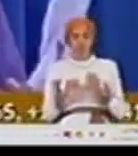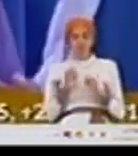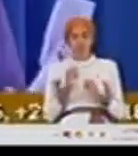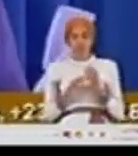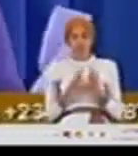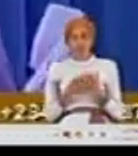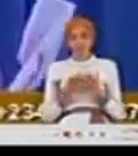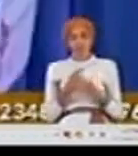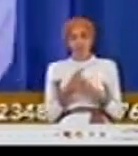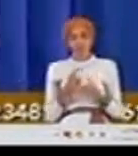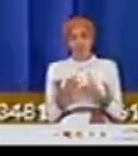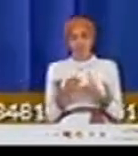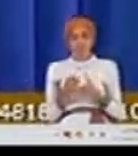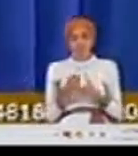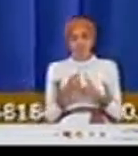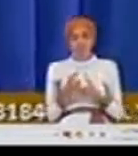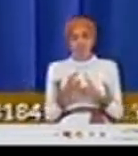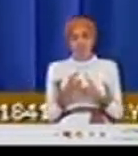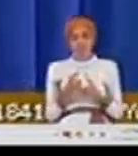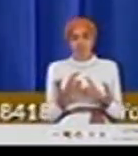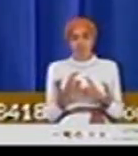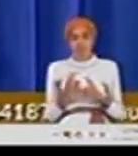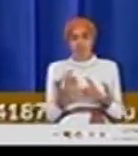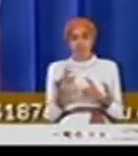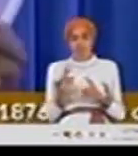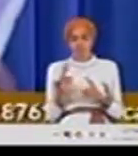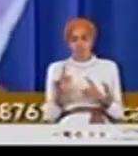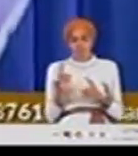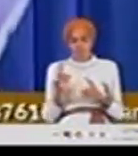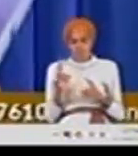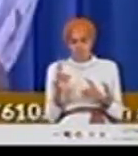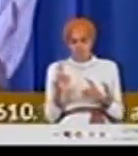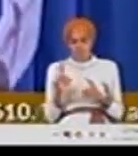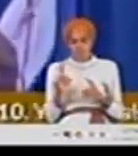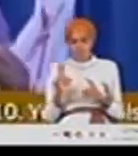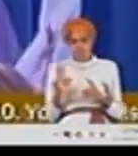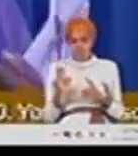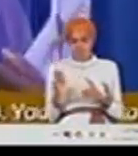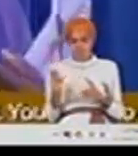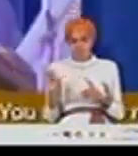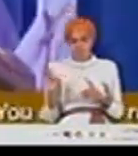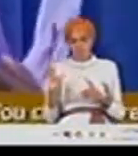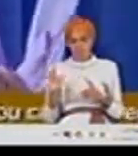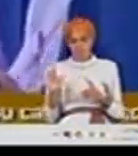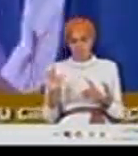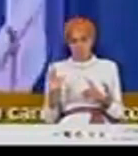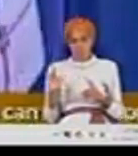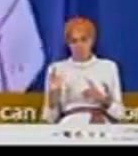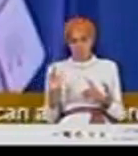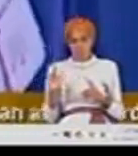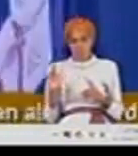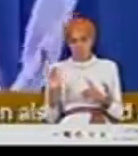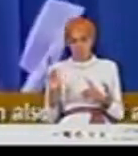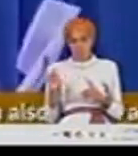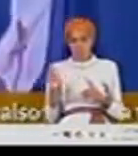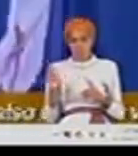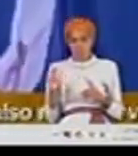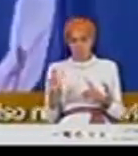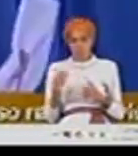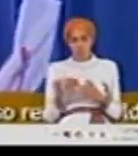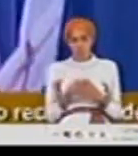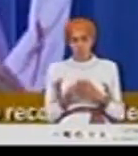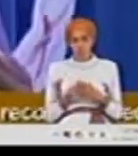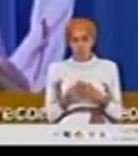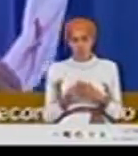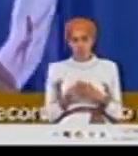in 2013, when I entered my SS3, newly in Gushefat, immediately when I stepped my foot into the SS3, I just lost my mental health to cerebral